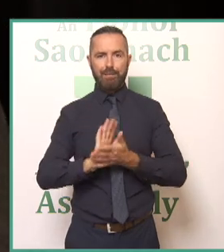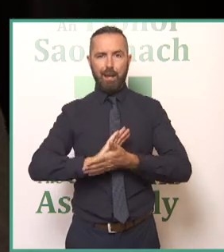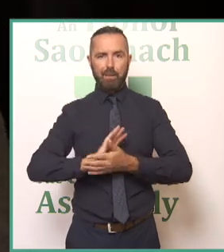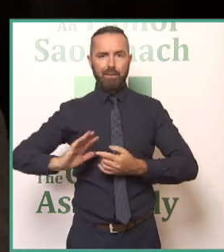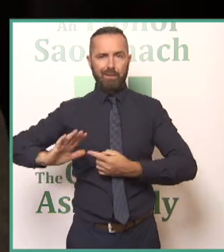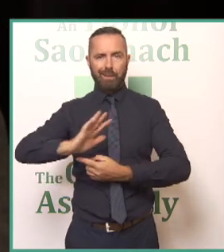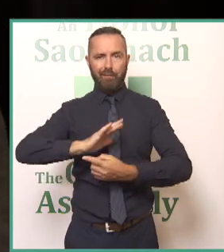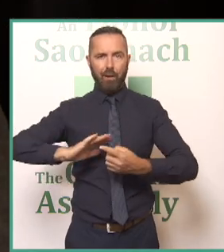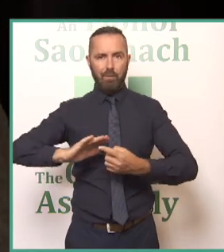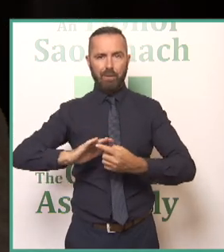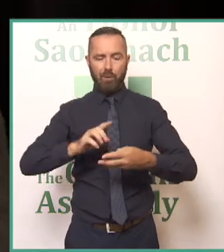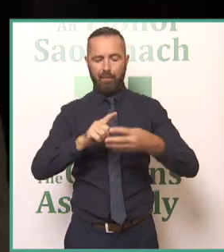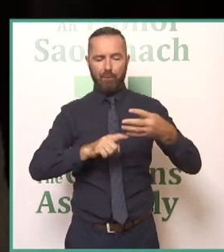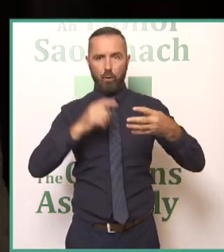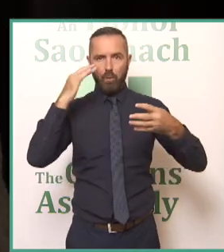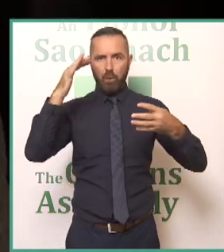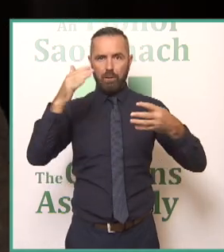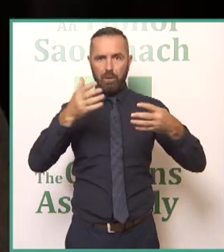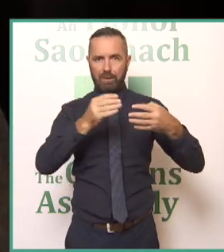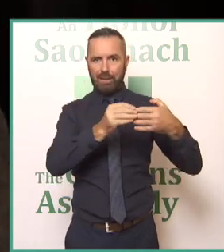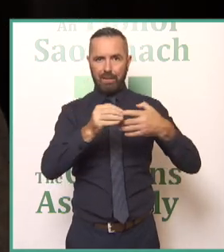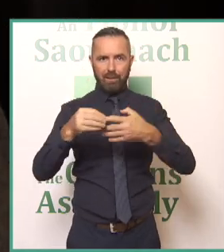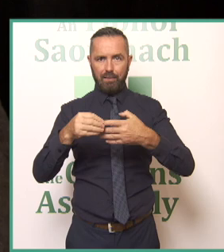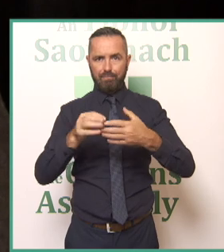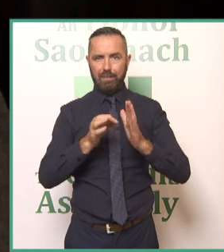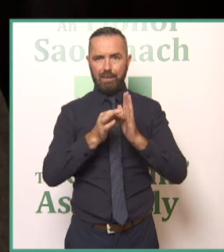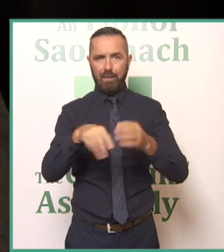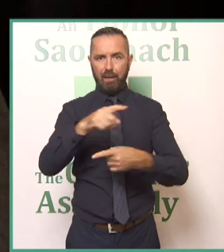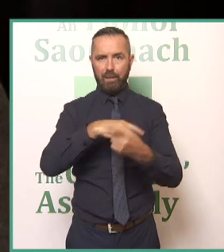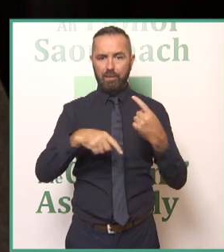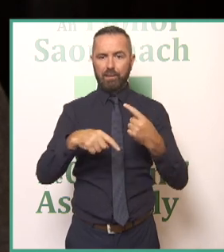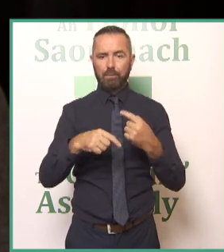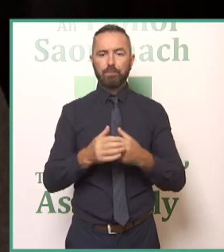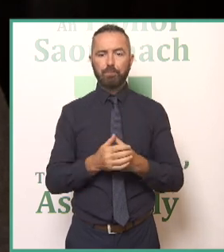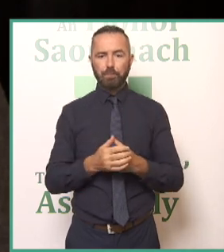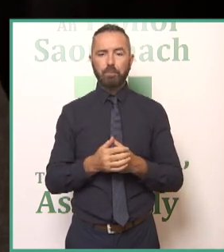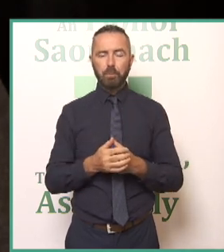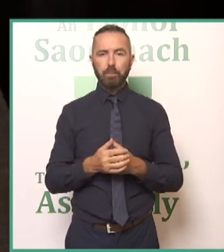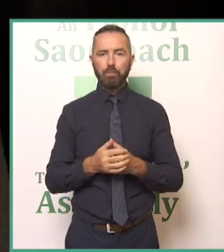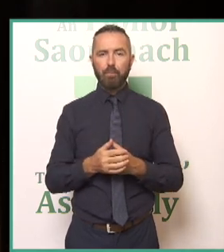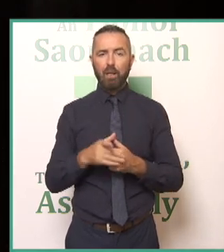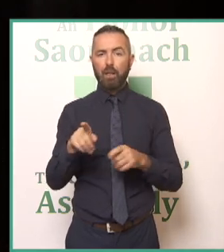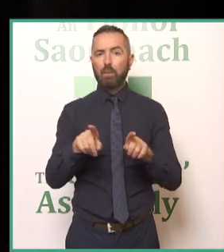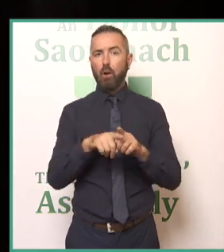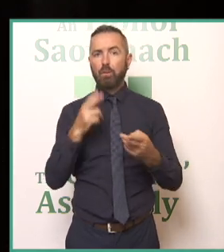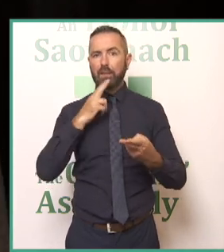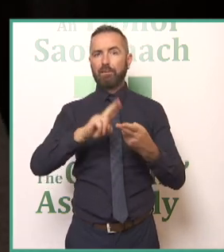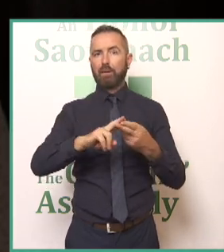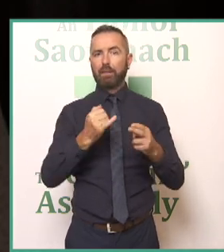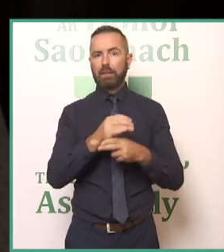those four principles. They inform how the organic standards work, and then thus defined in EU law.